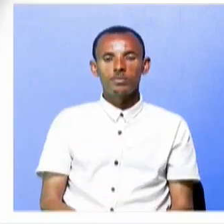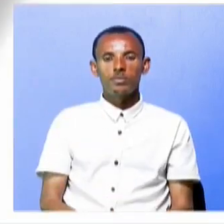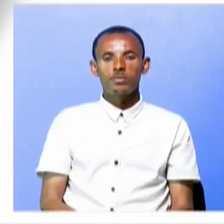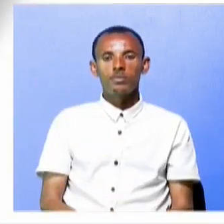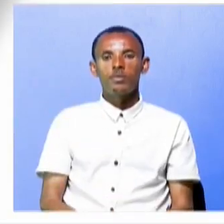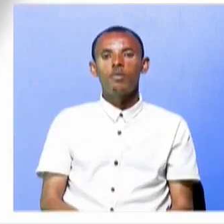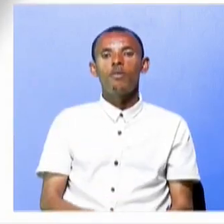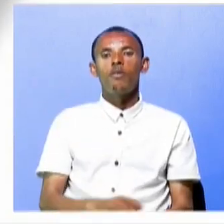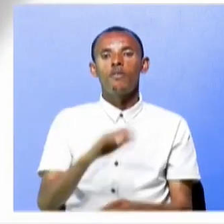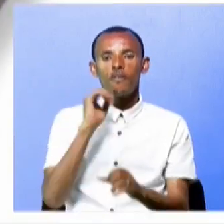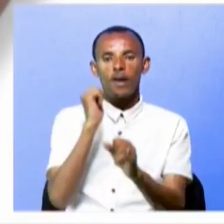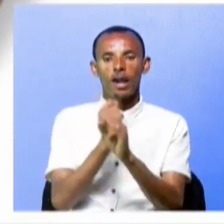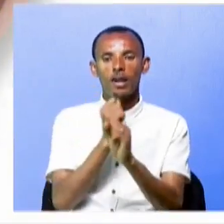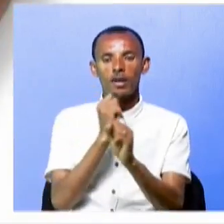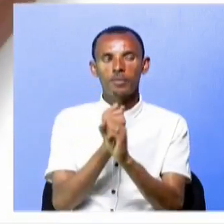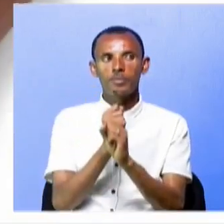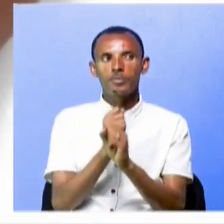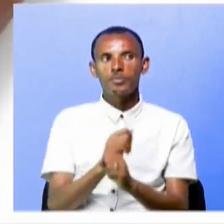find